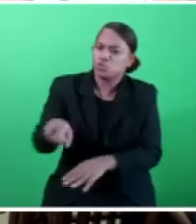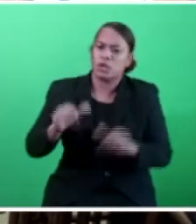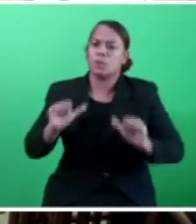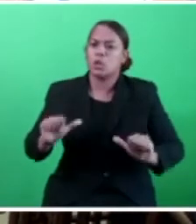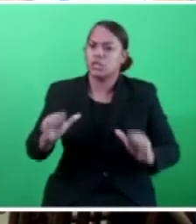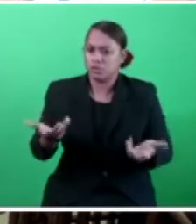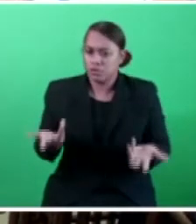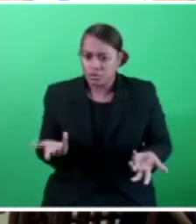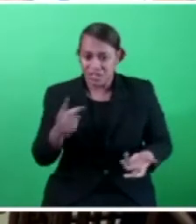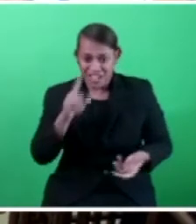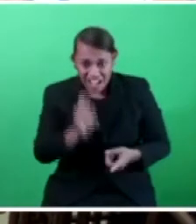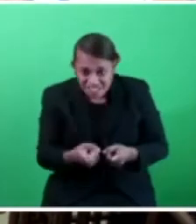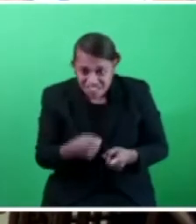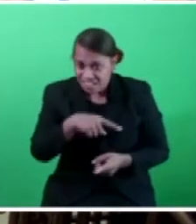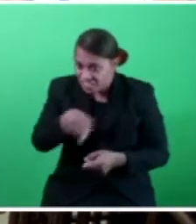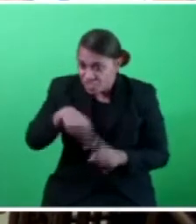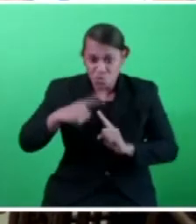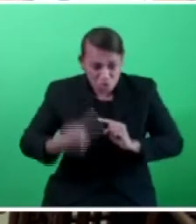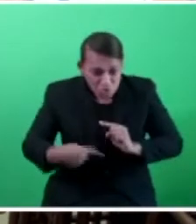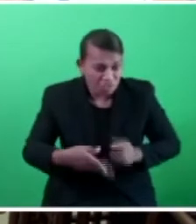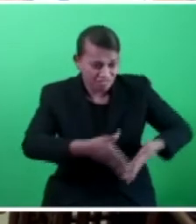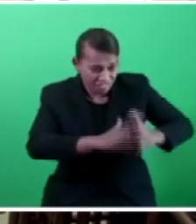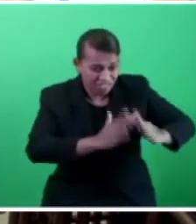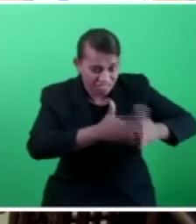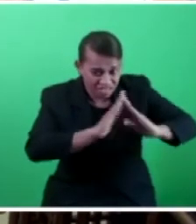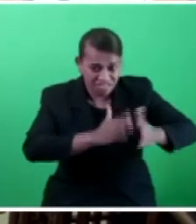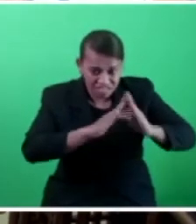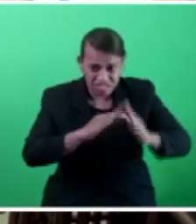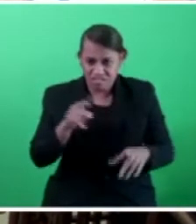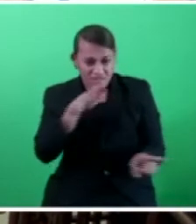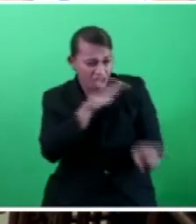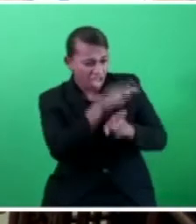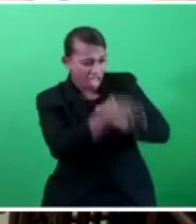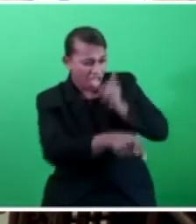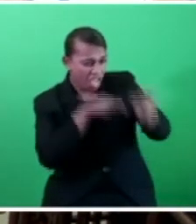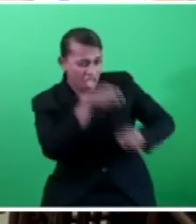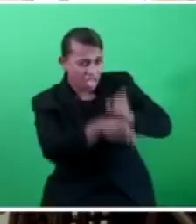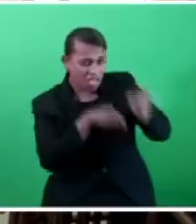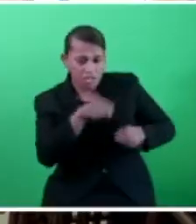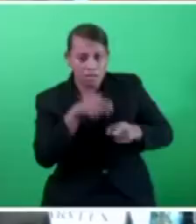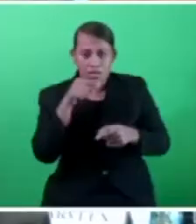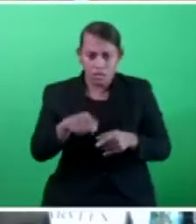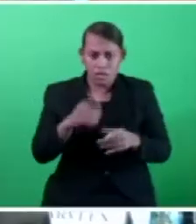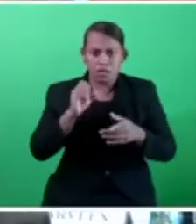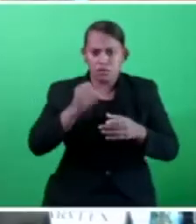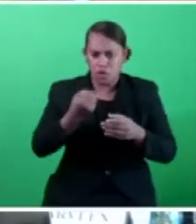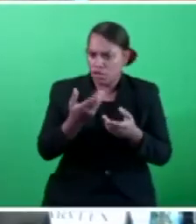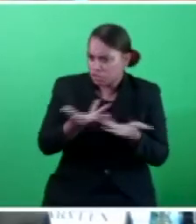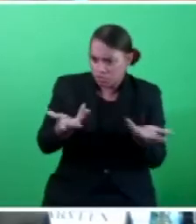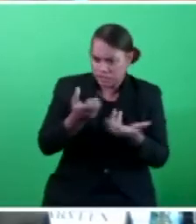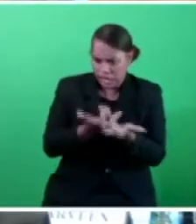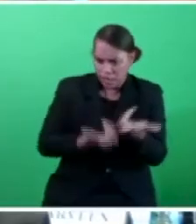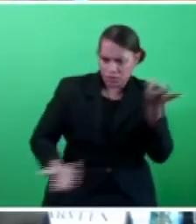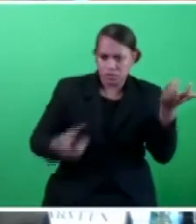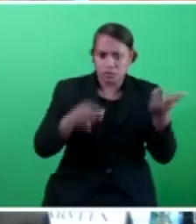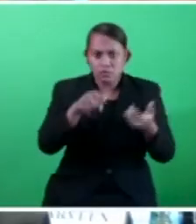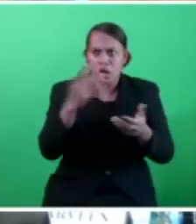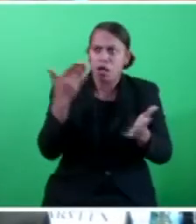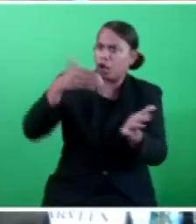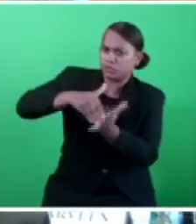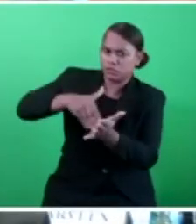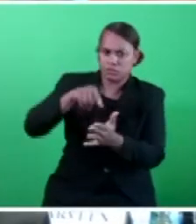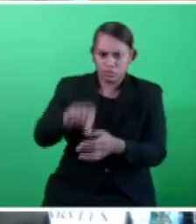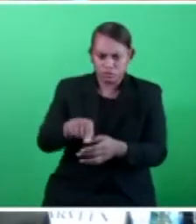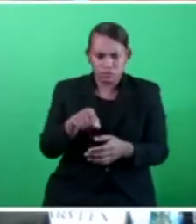every time the ministry sets up a facility to prepare the nation for the possibility of a COVID-19 arriving in this country, it has to fight